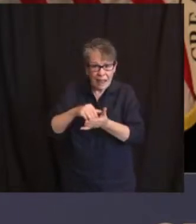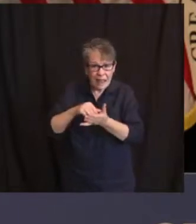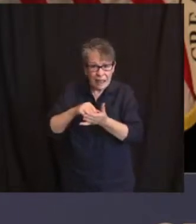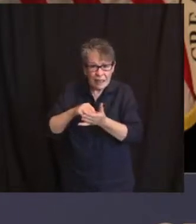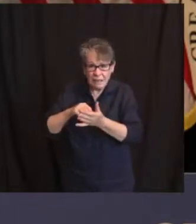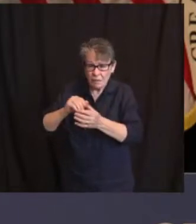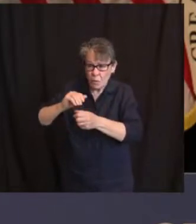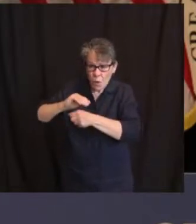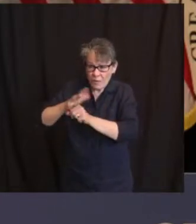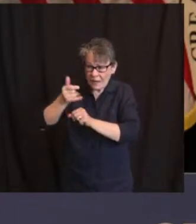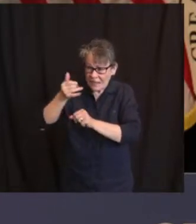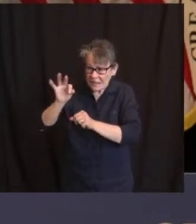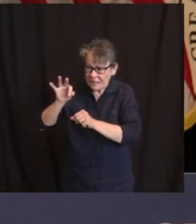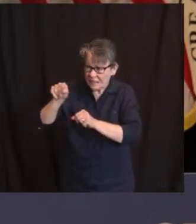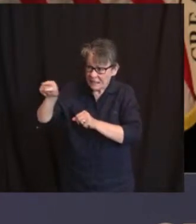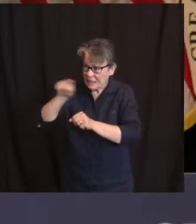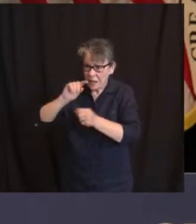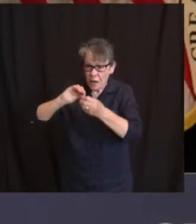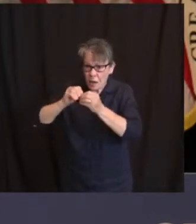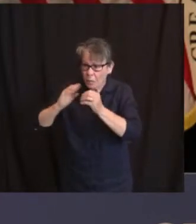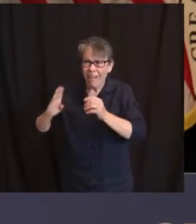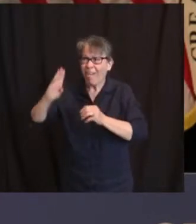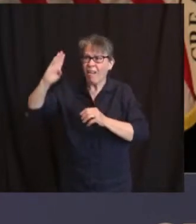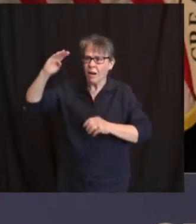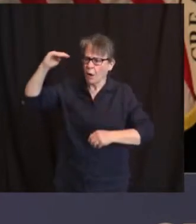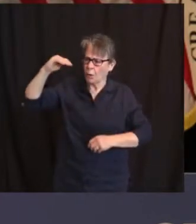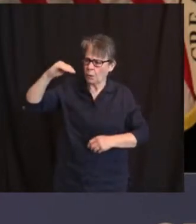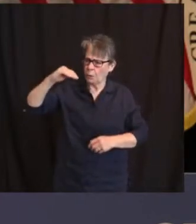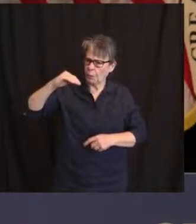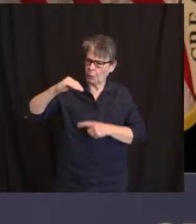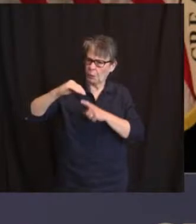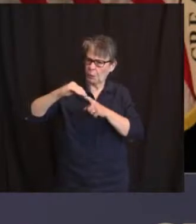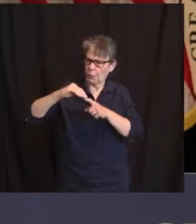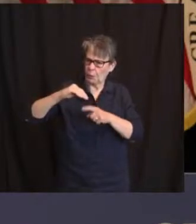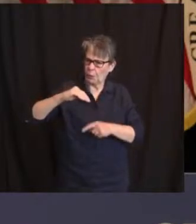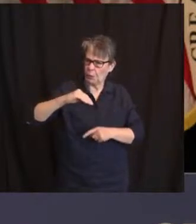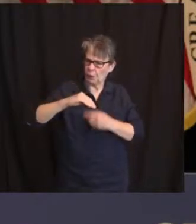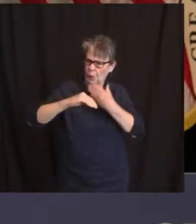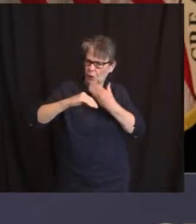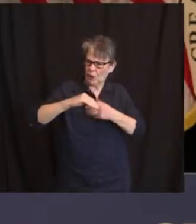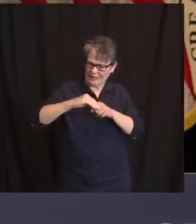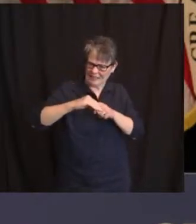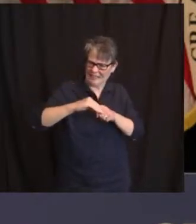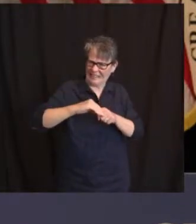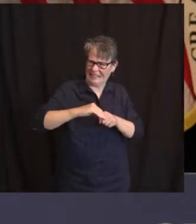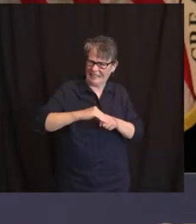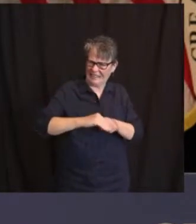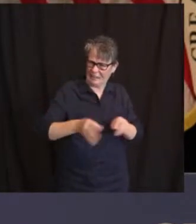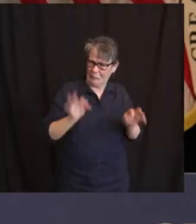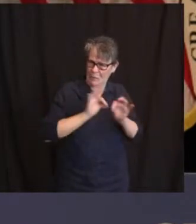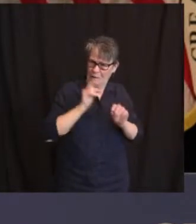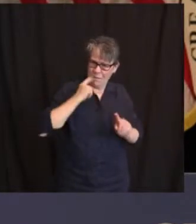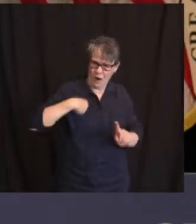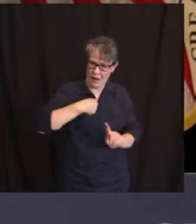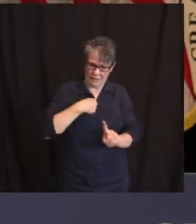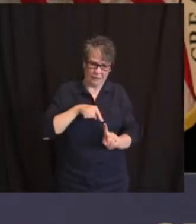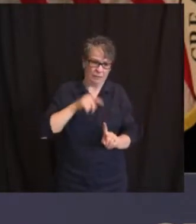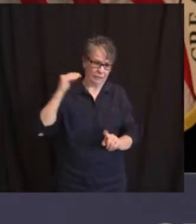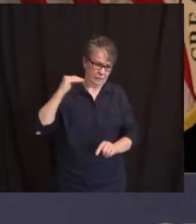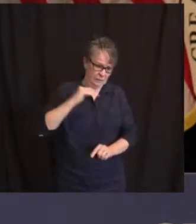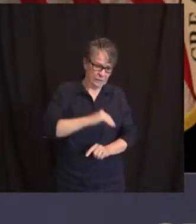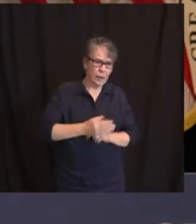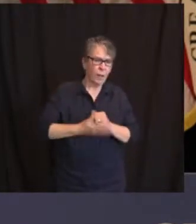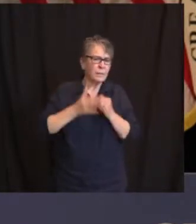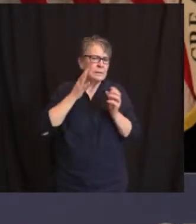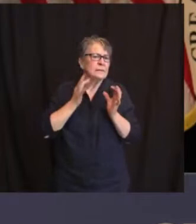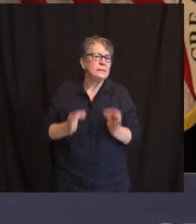positive cases, hospitalizations, and fatalities per 100,000 residents. It's also quite clear that we're not out